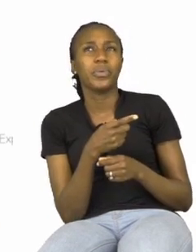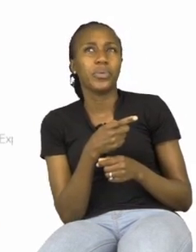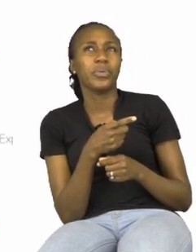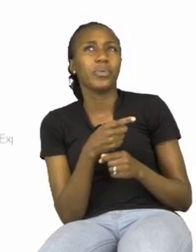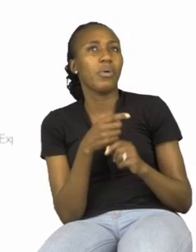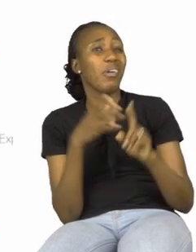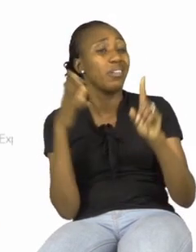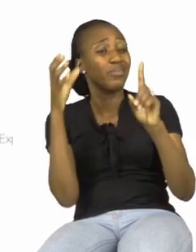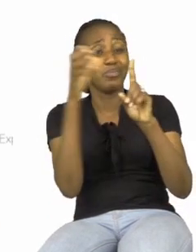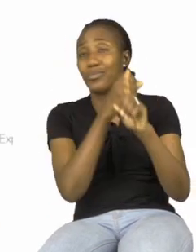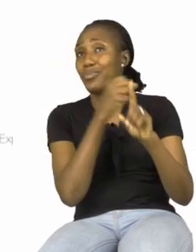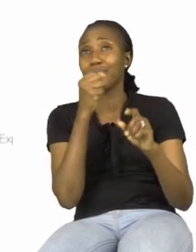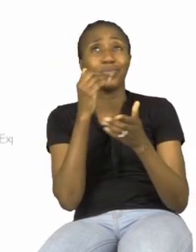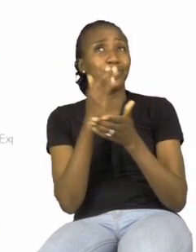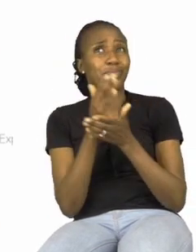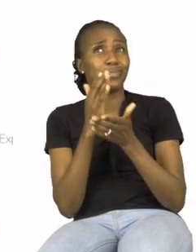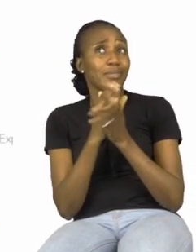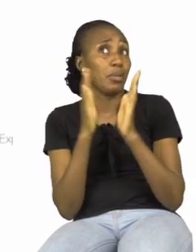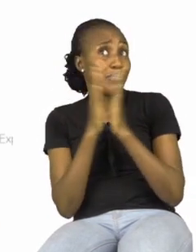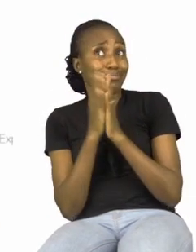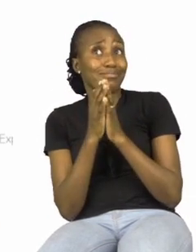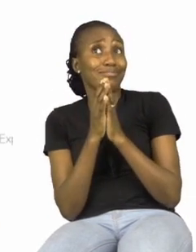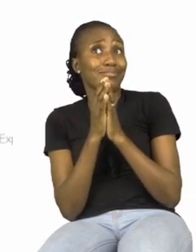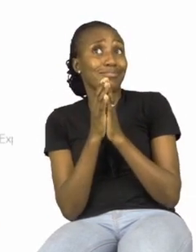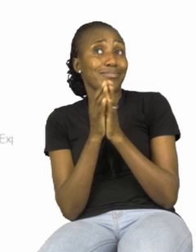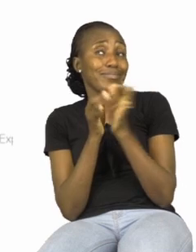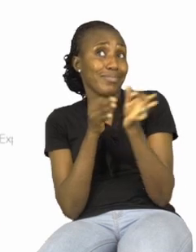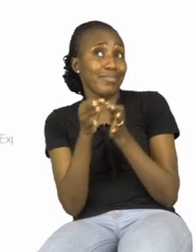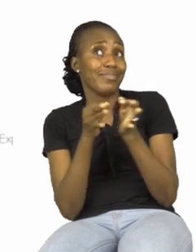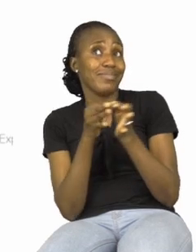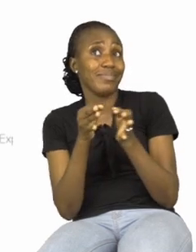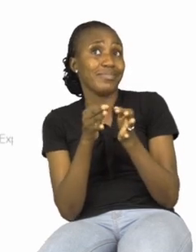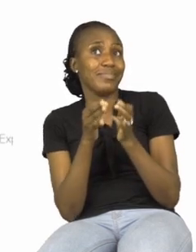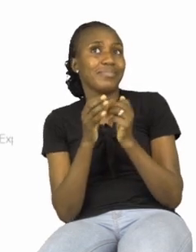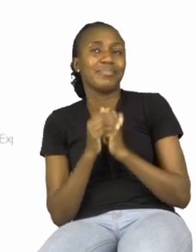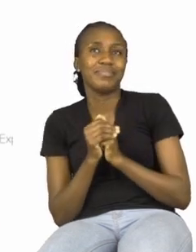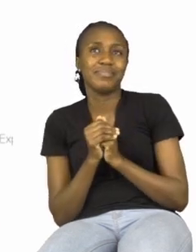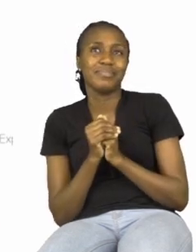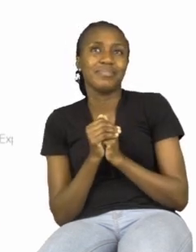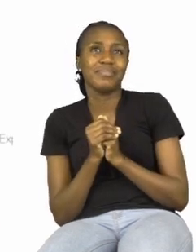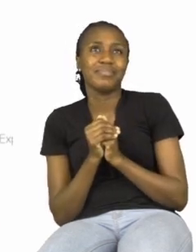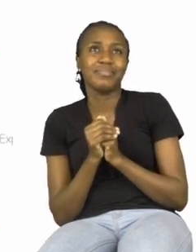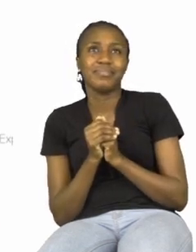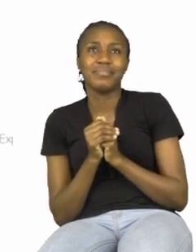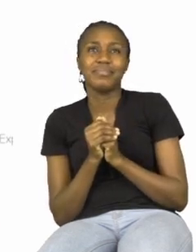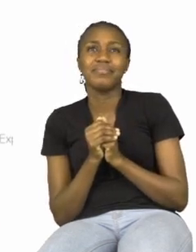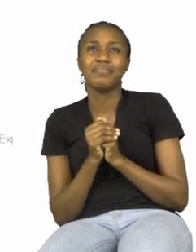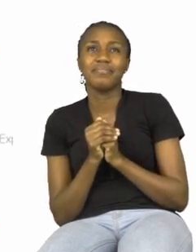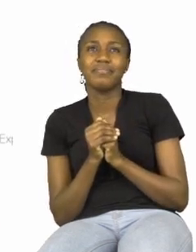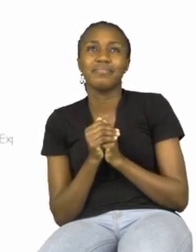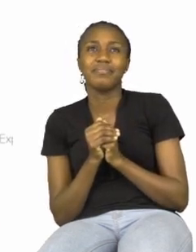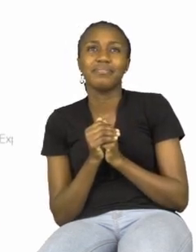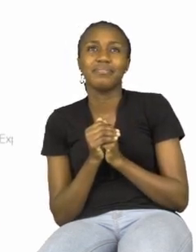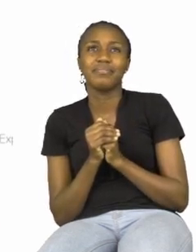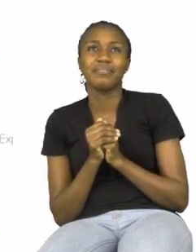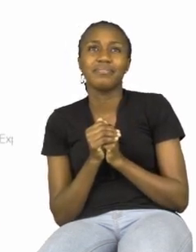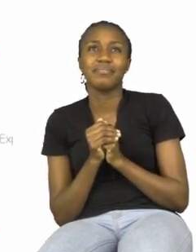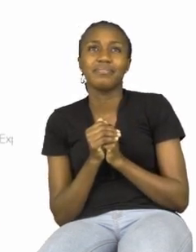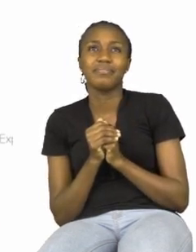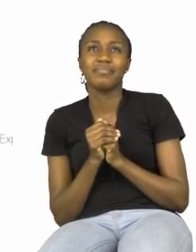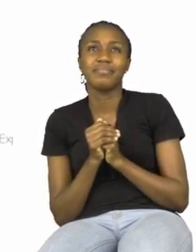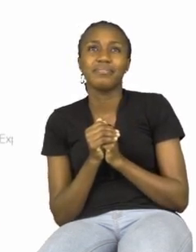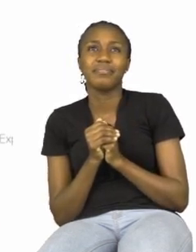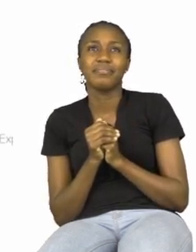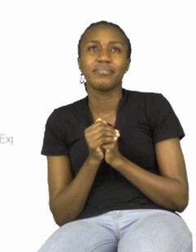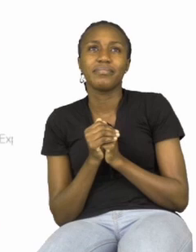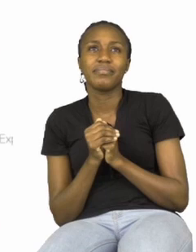more from you about the success stories of Namibian hockey. Some that you could remember and some that you can actually relate to as